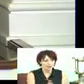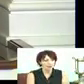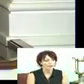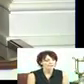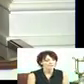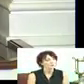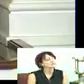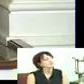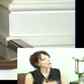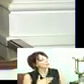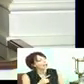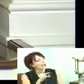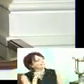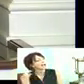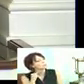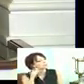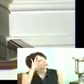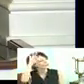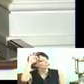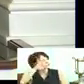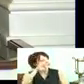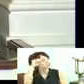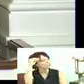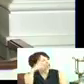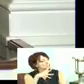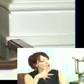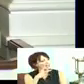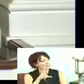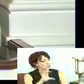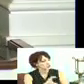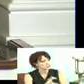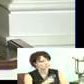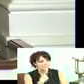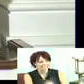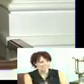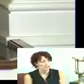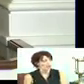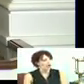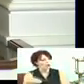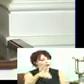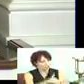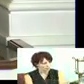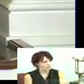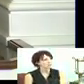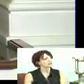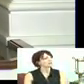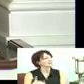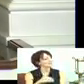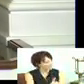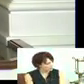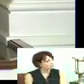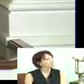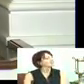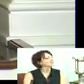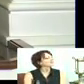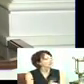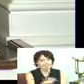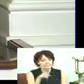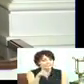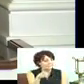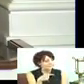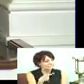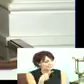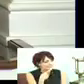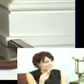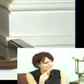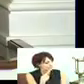Sunshine Cathedral, Reverend Durrell Watkins, has a saying he says to us over and over and over again. He says, there's